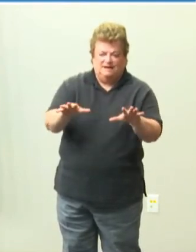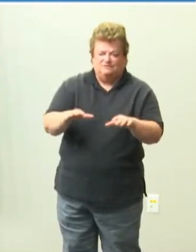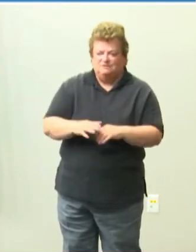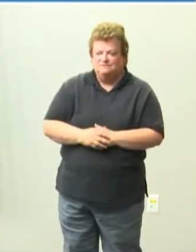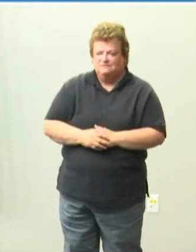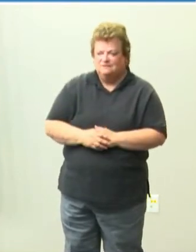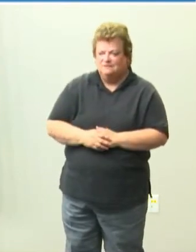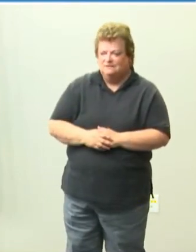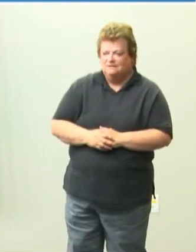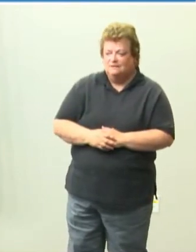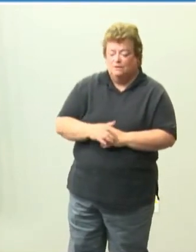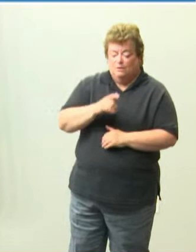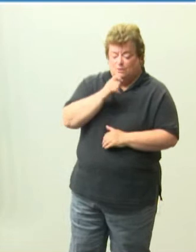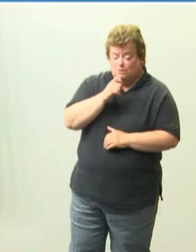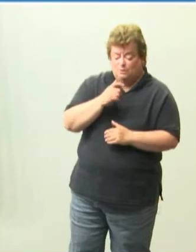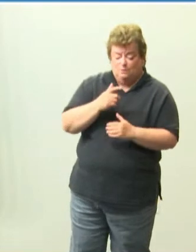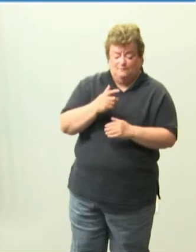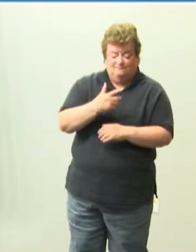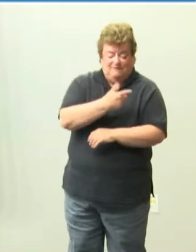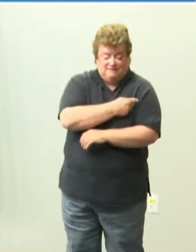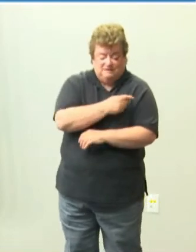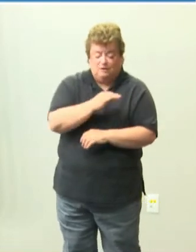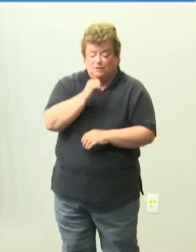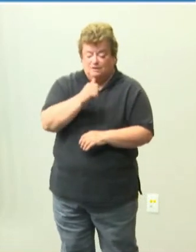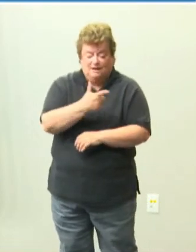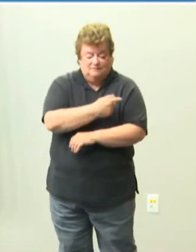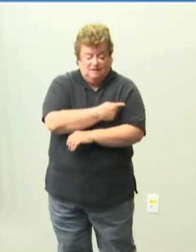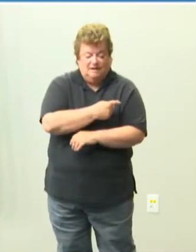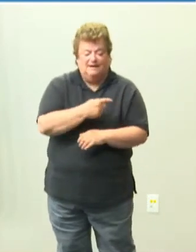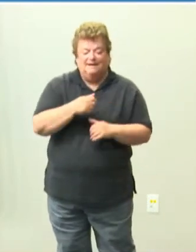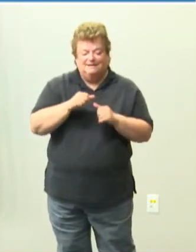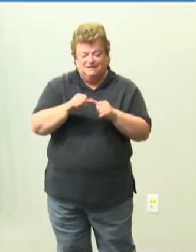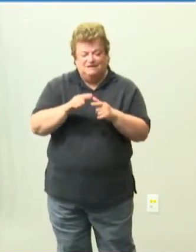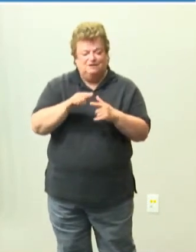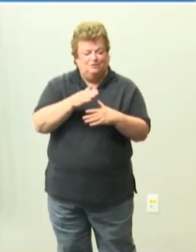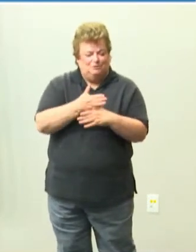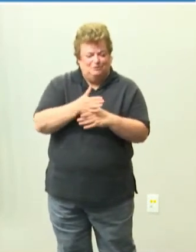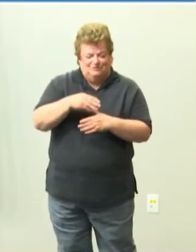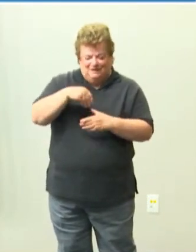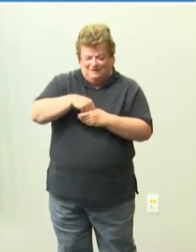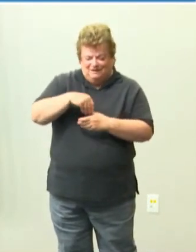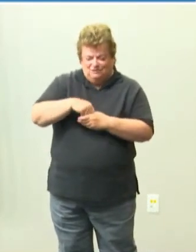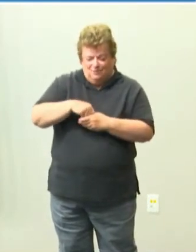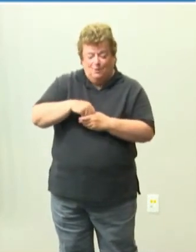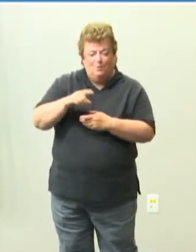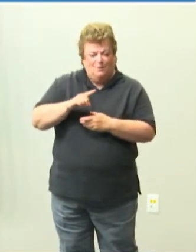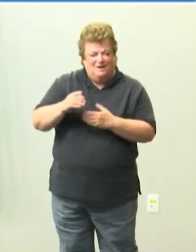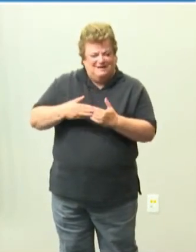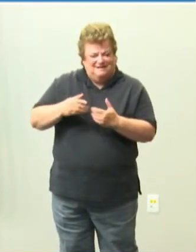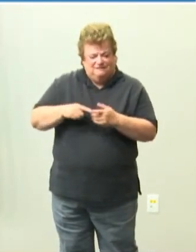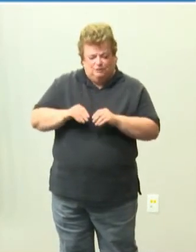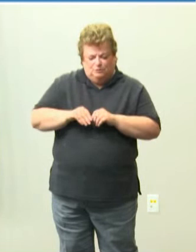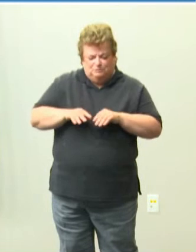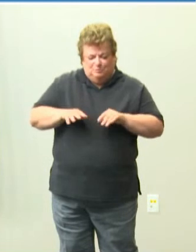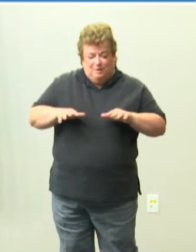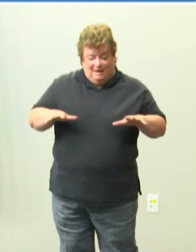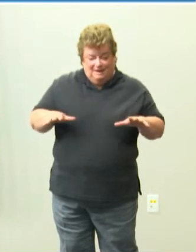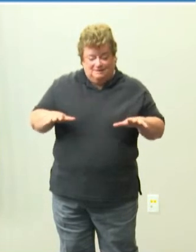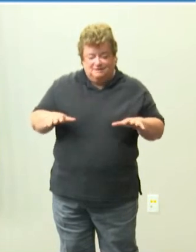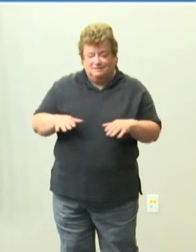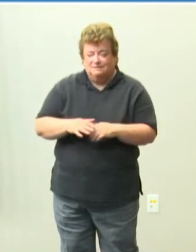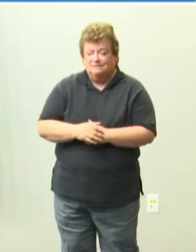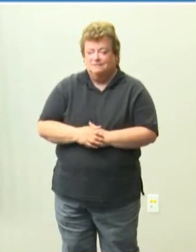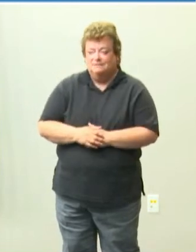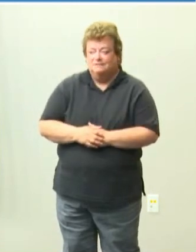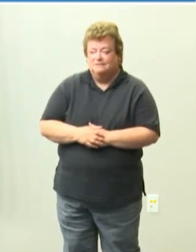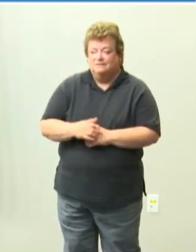both vaccinated and unvaccinated, continue to share indoor spaces where it's easy to spread COVID-19. Today, we